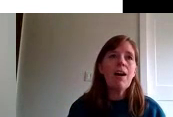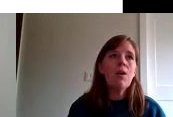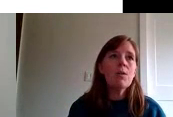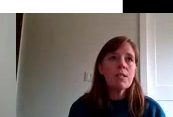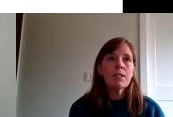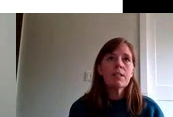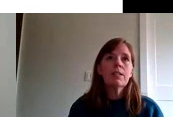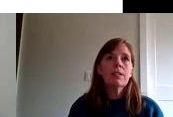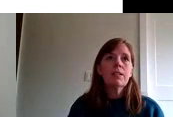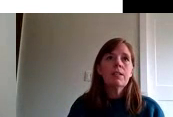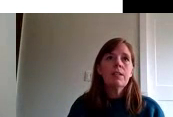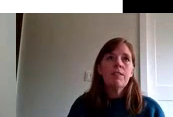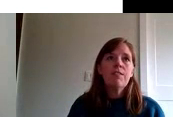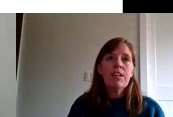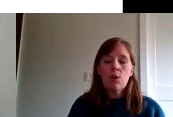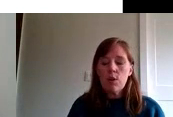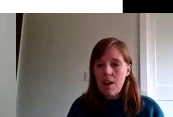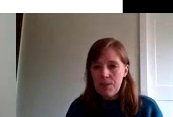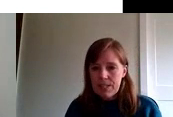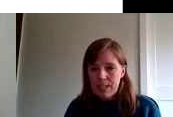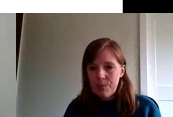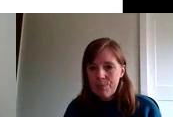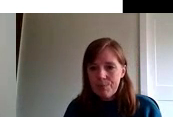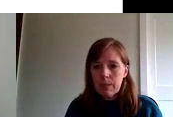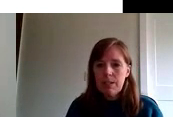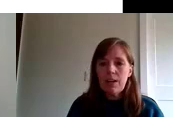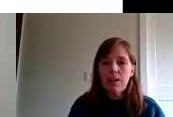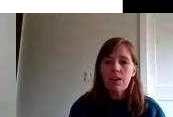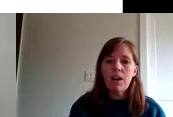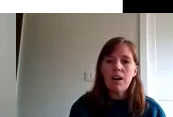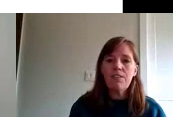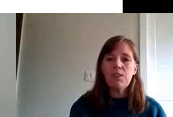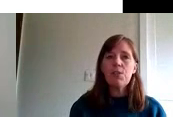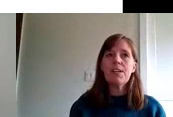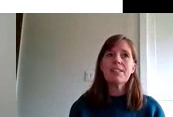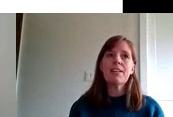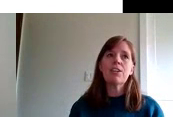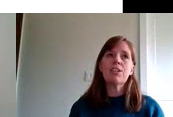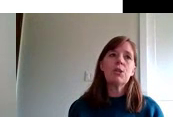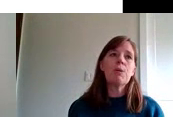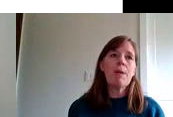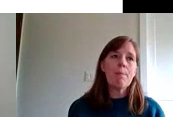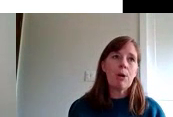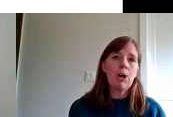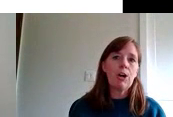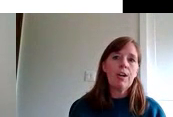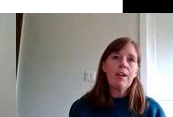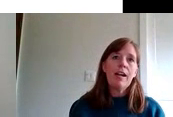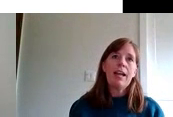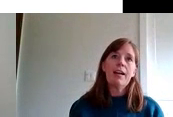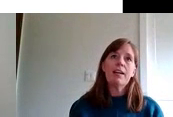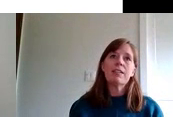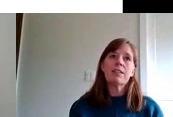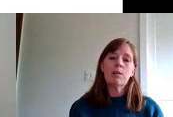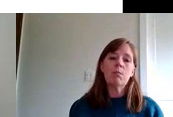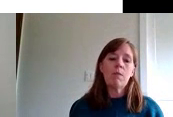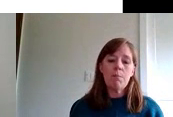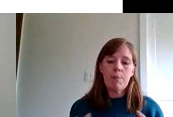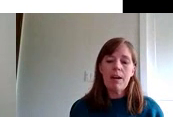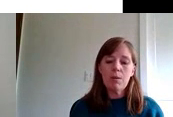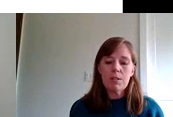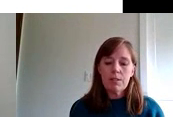thinking about video conferencing, there are a few things that are good to remember,